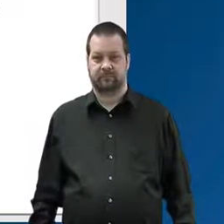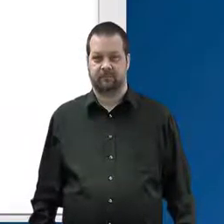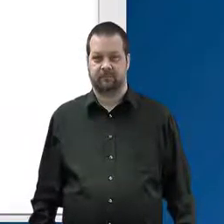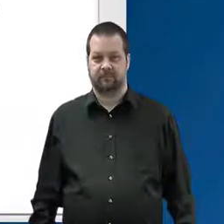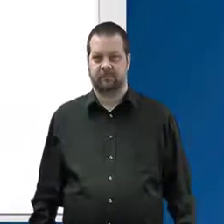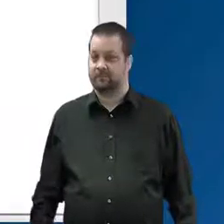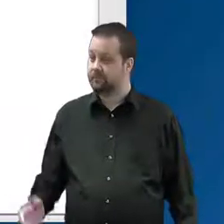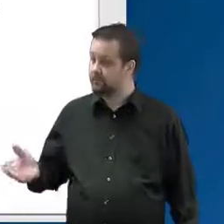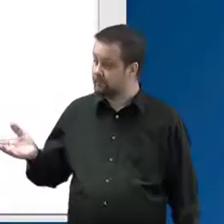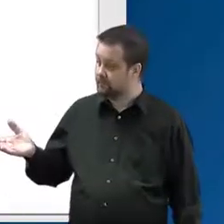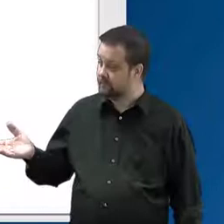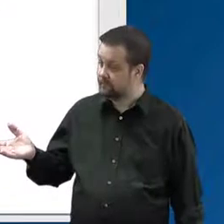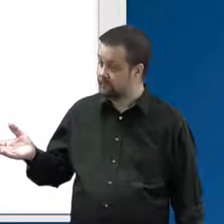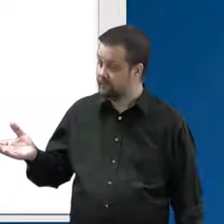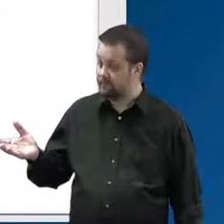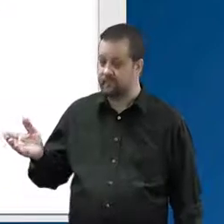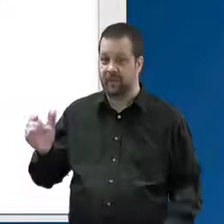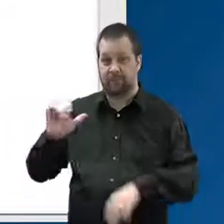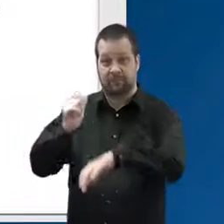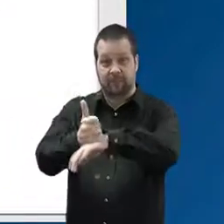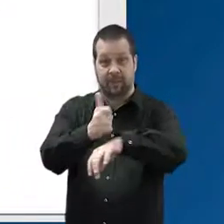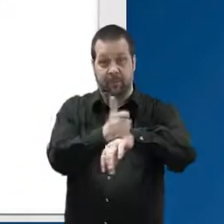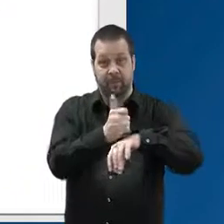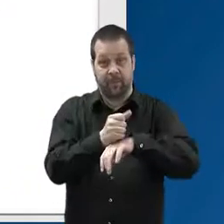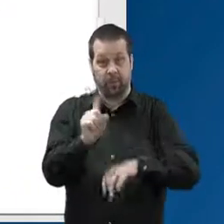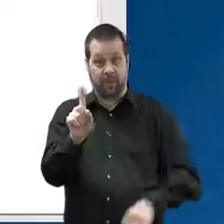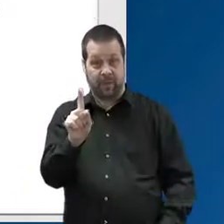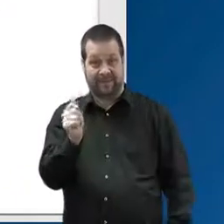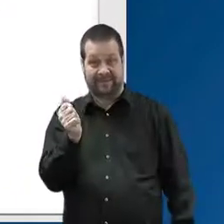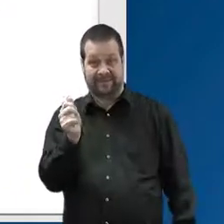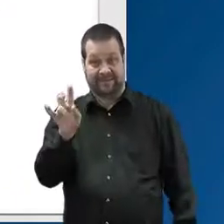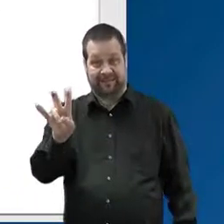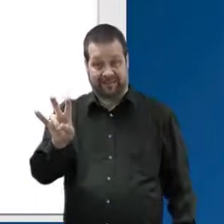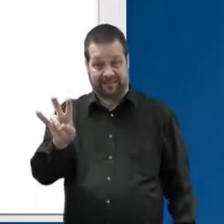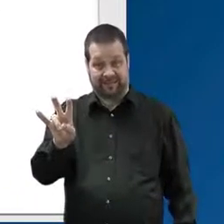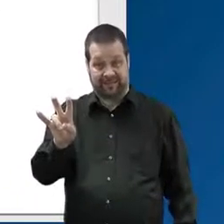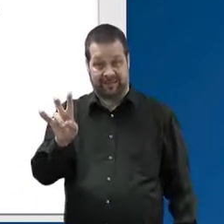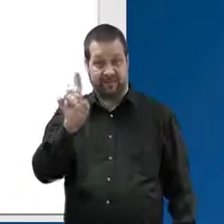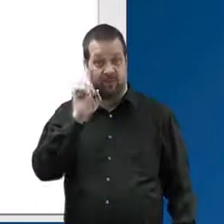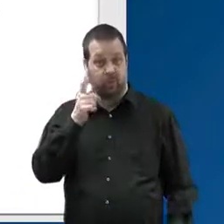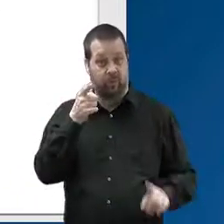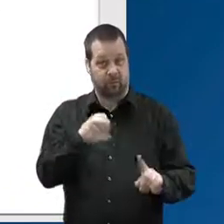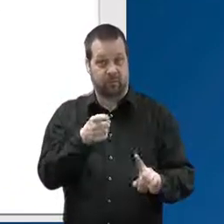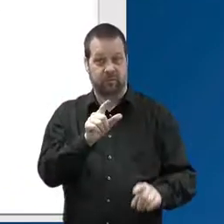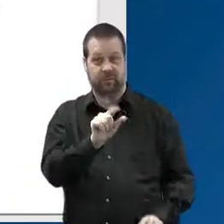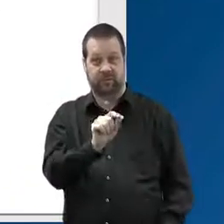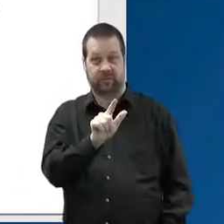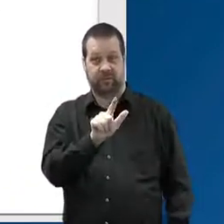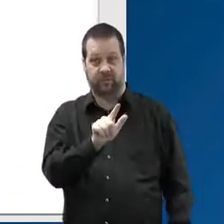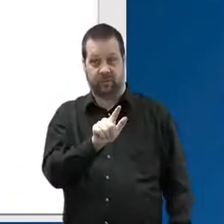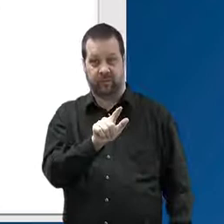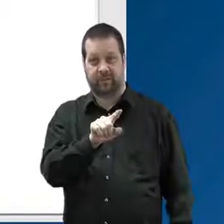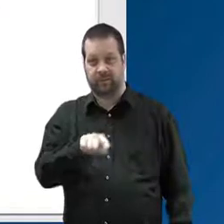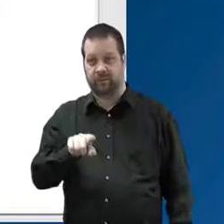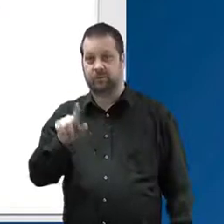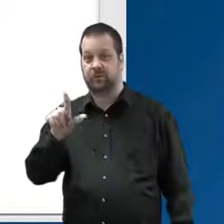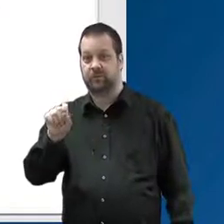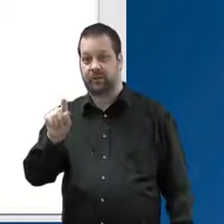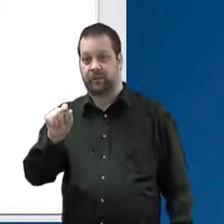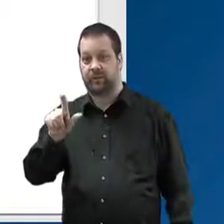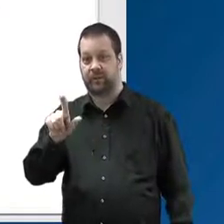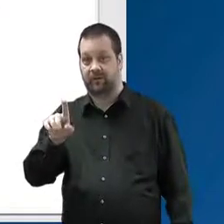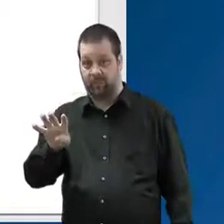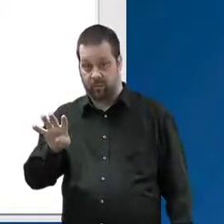This map shows the location of the 17 projects included in the 2021-2024 rural TIP for Kendall County. They